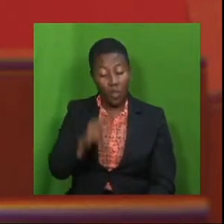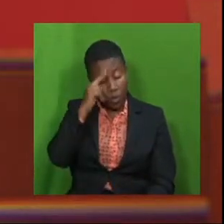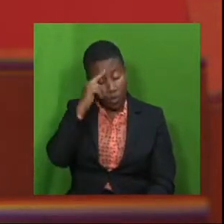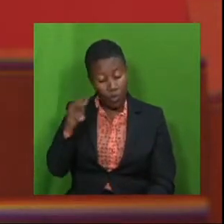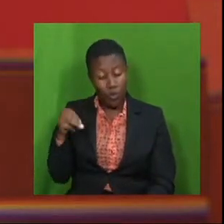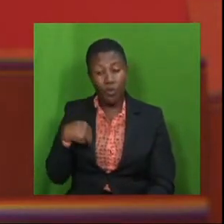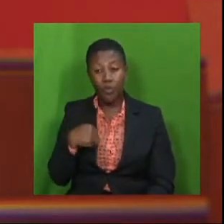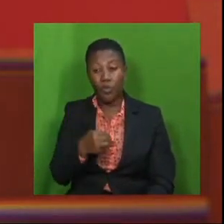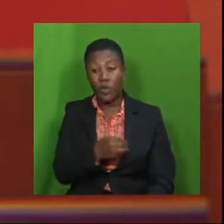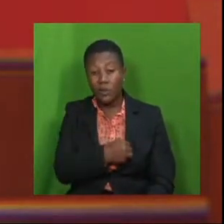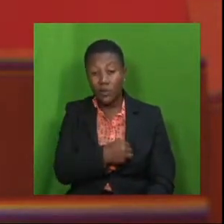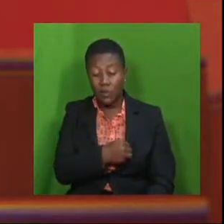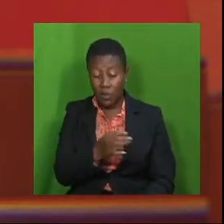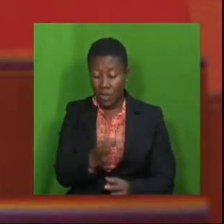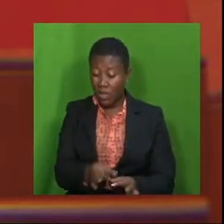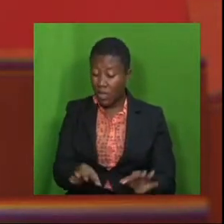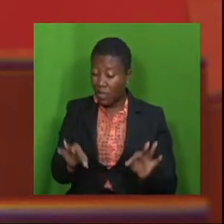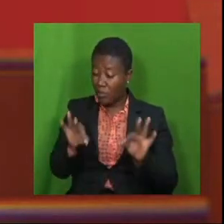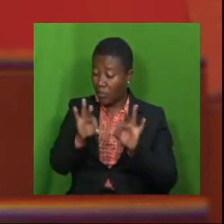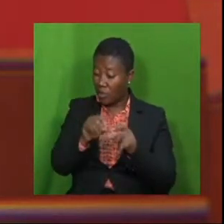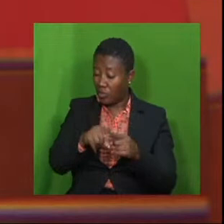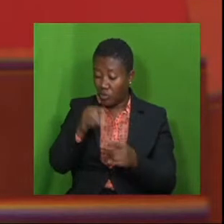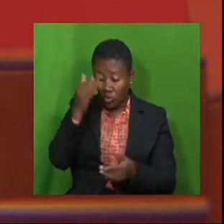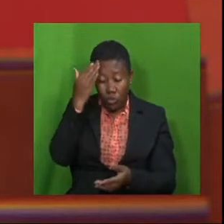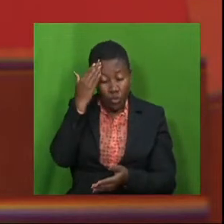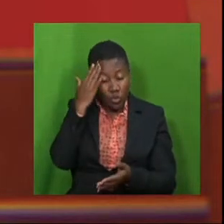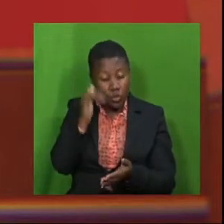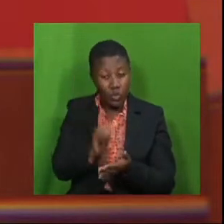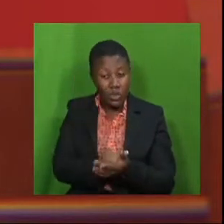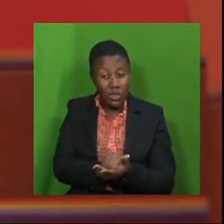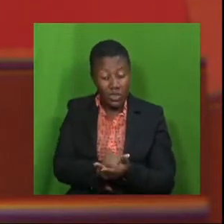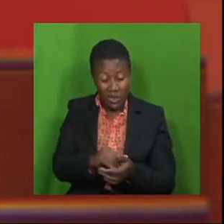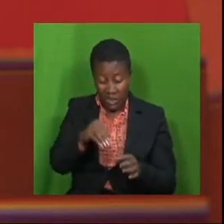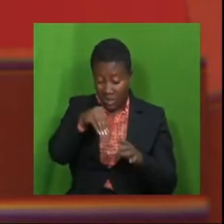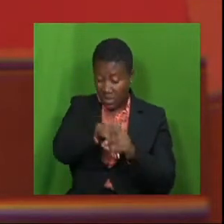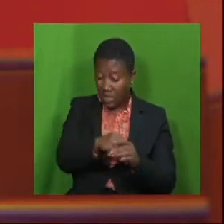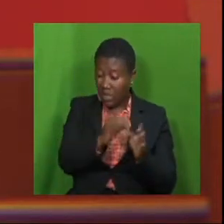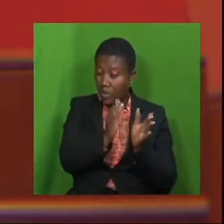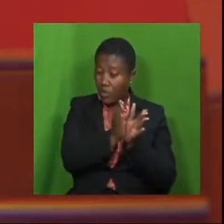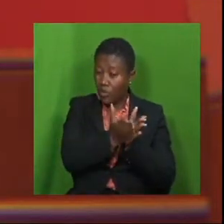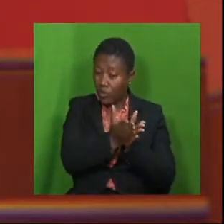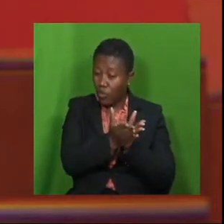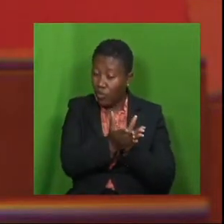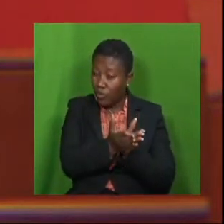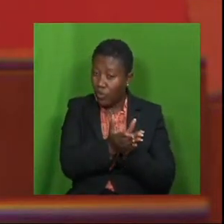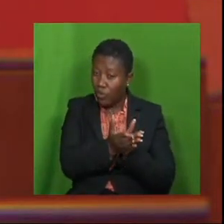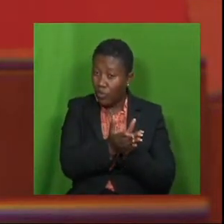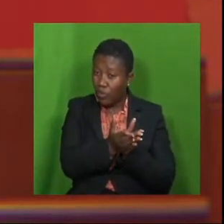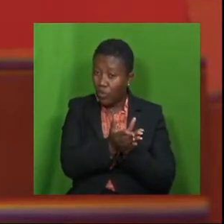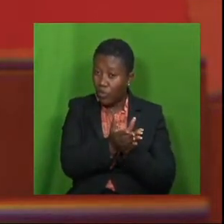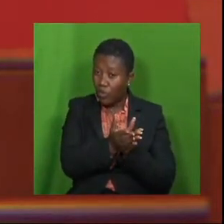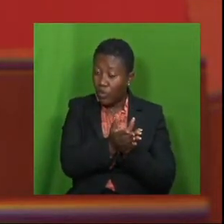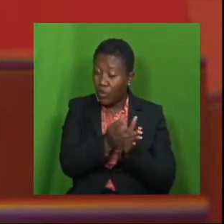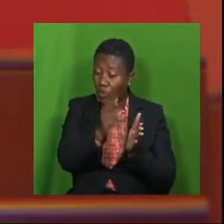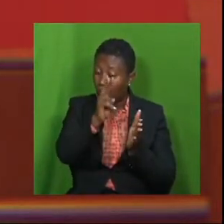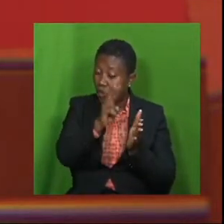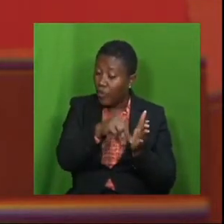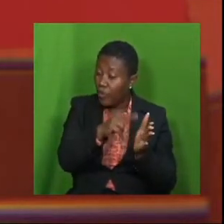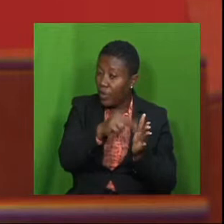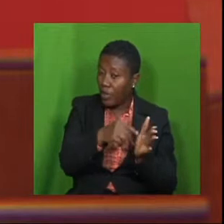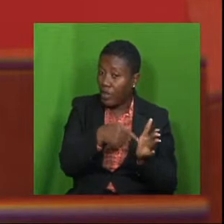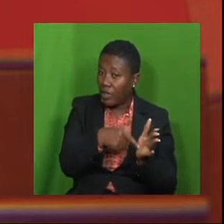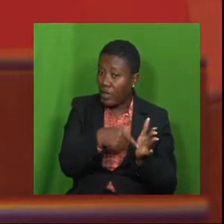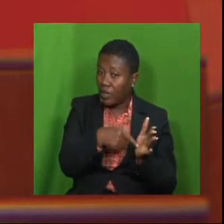it is important to recall that in the book, Reap the Wild Wind,